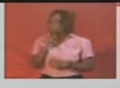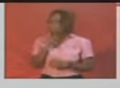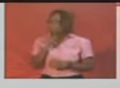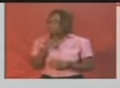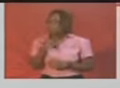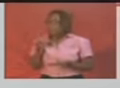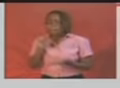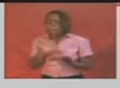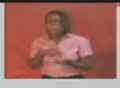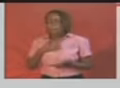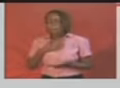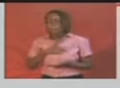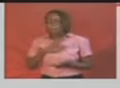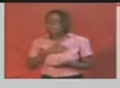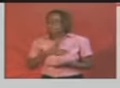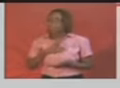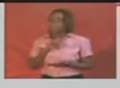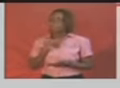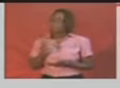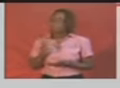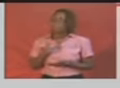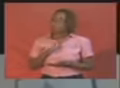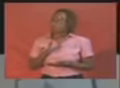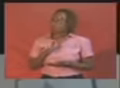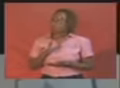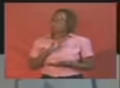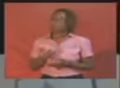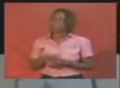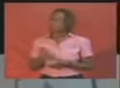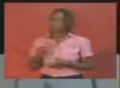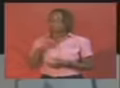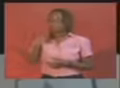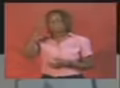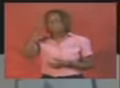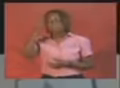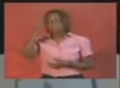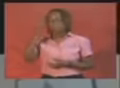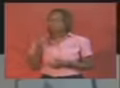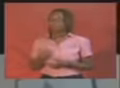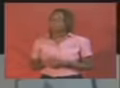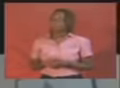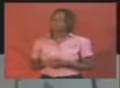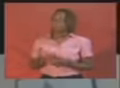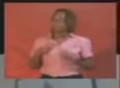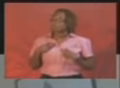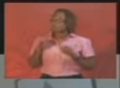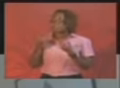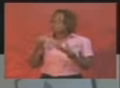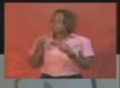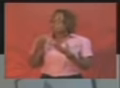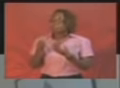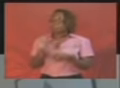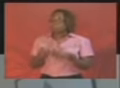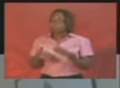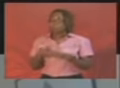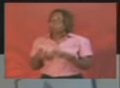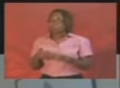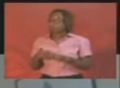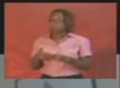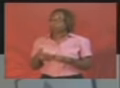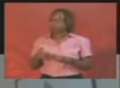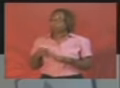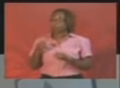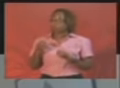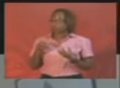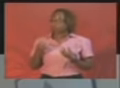just wondering whether we've seen, if we have any numbers in terms of excess mortality, in terms of whether or not